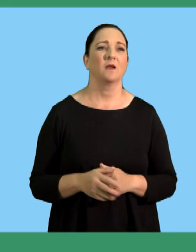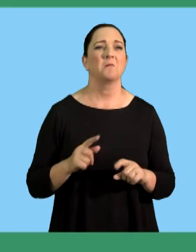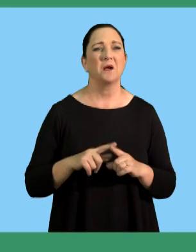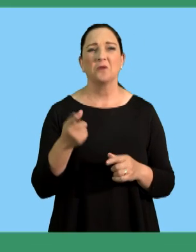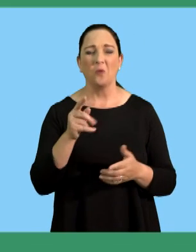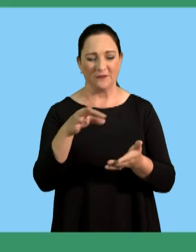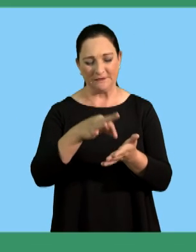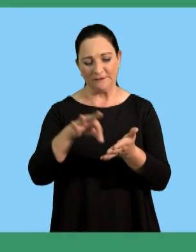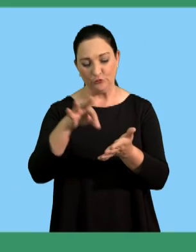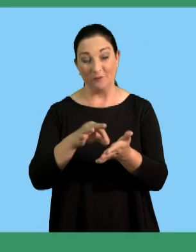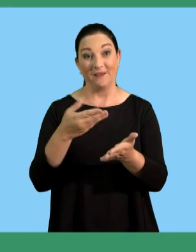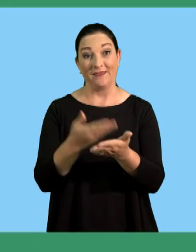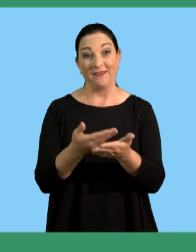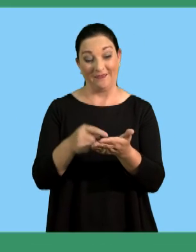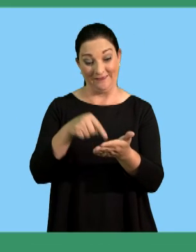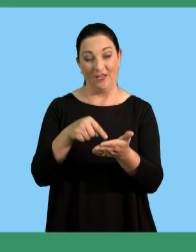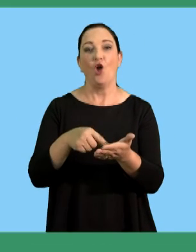is the contract.